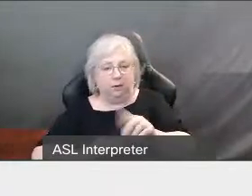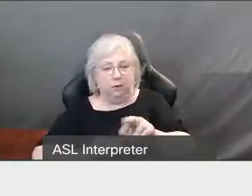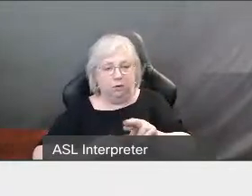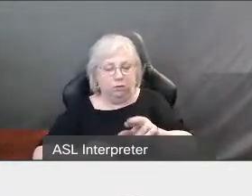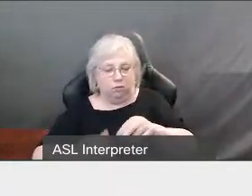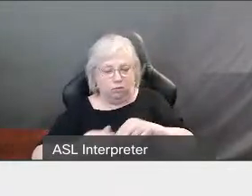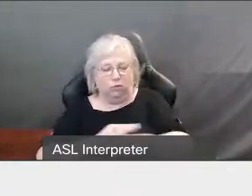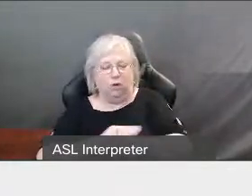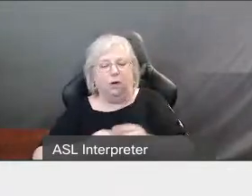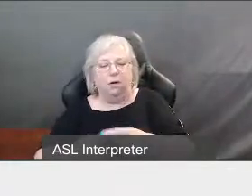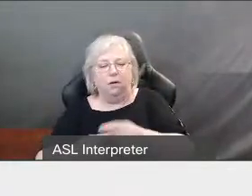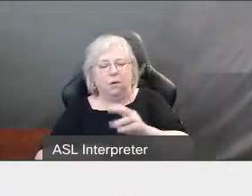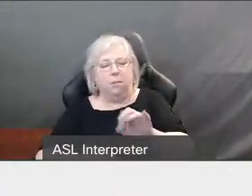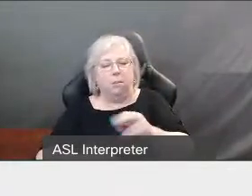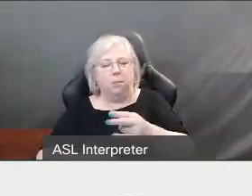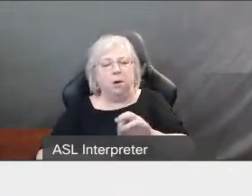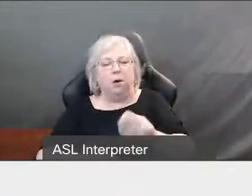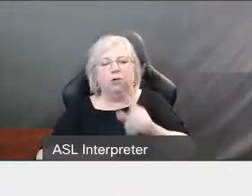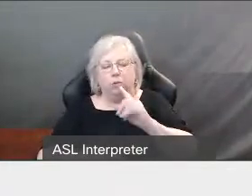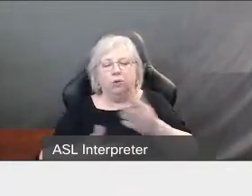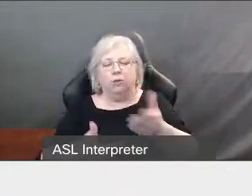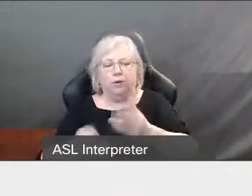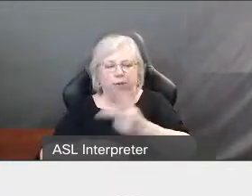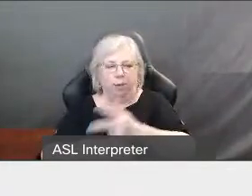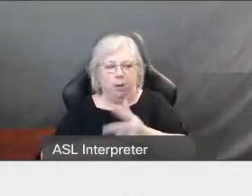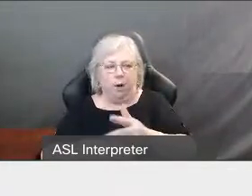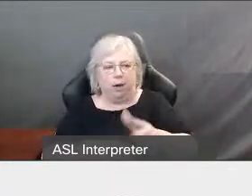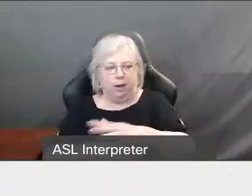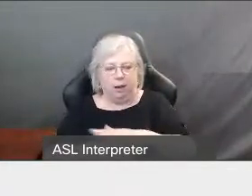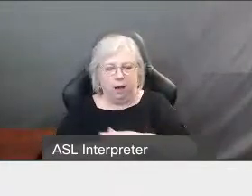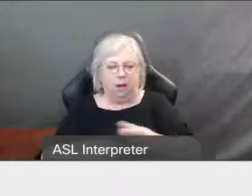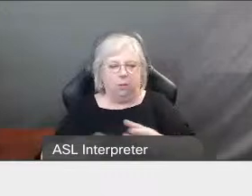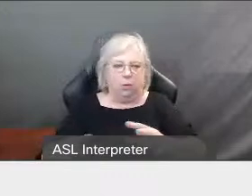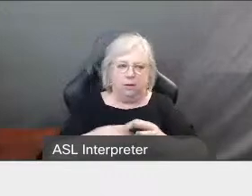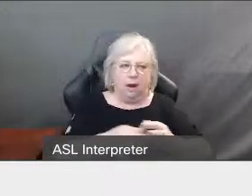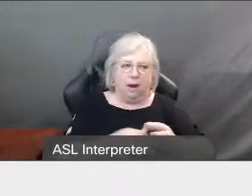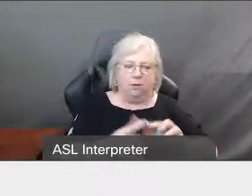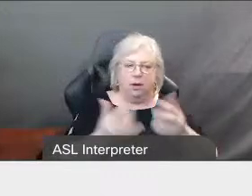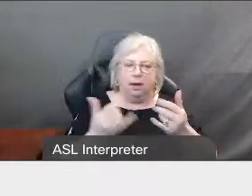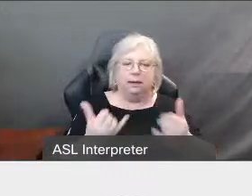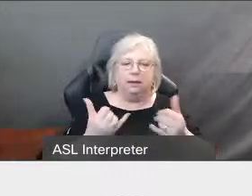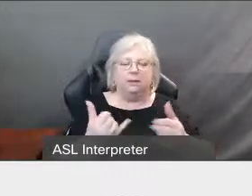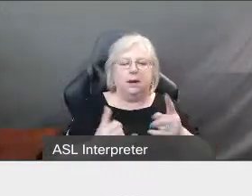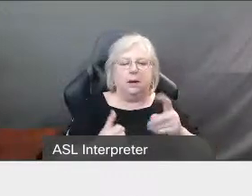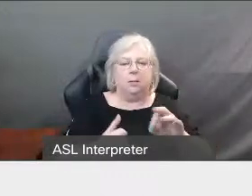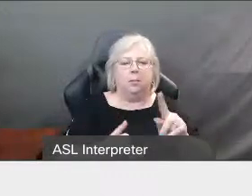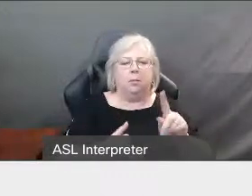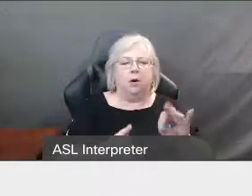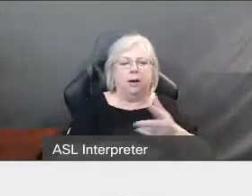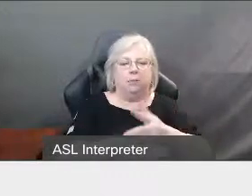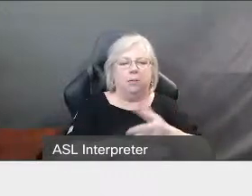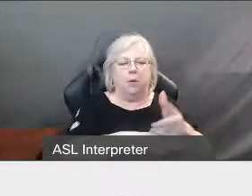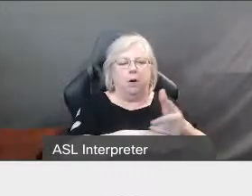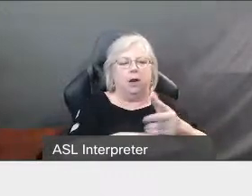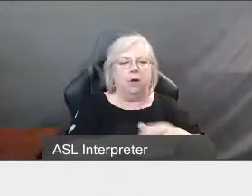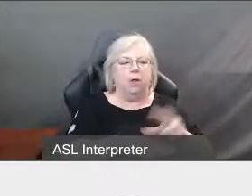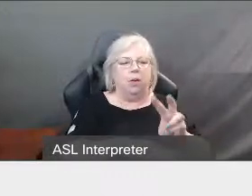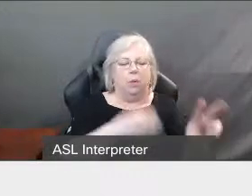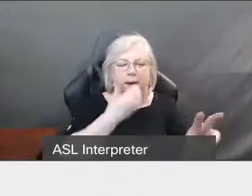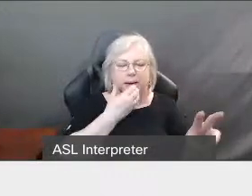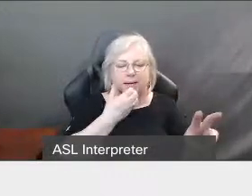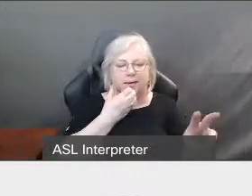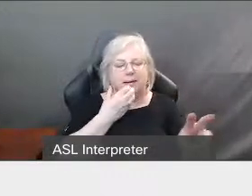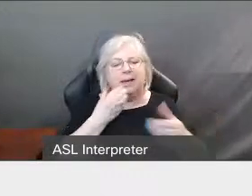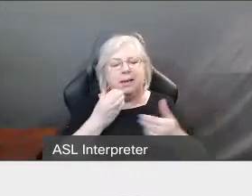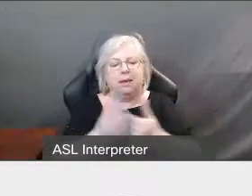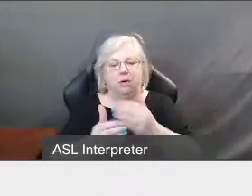the proposed parking lot. The proposed new parking will also tie into the existing church parking to the west. The applicant notes that the new development